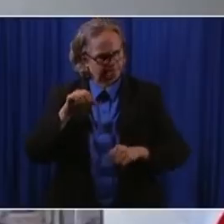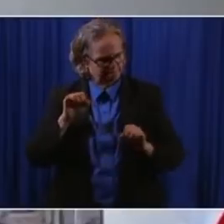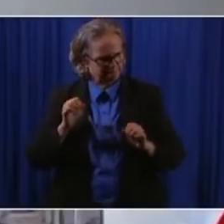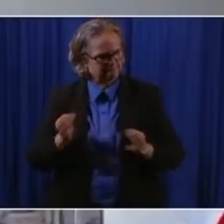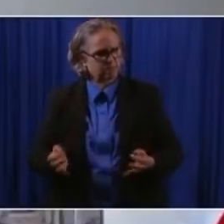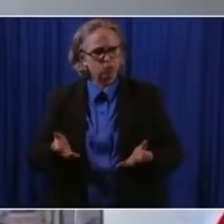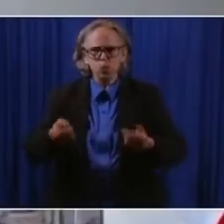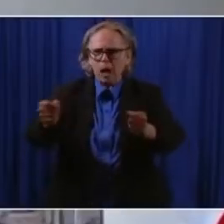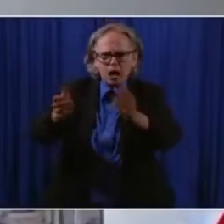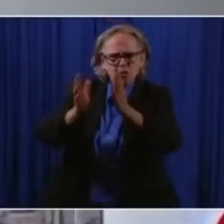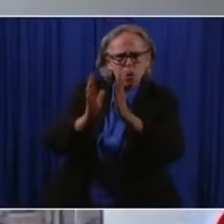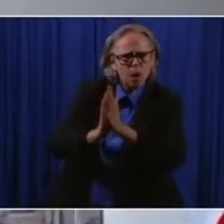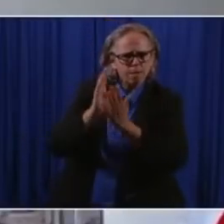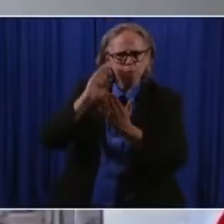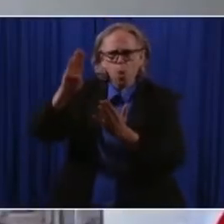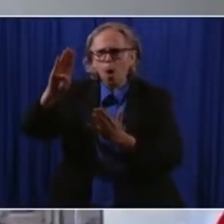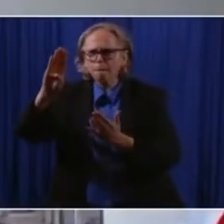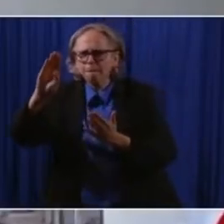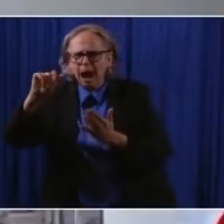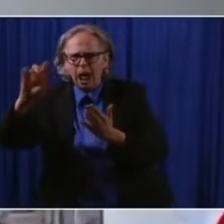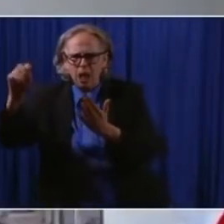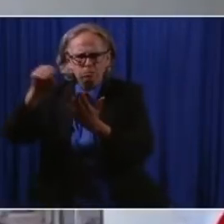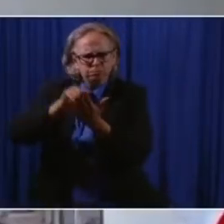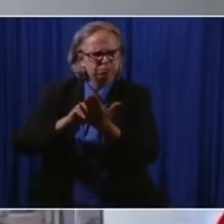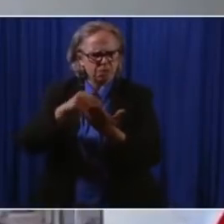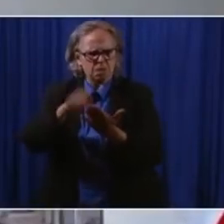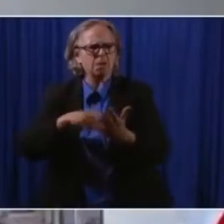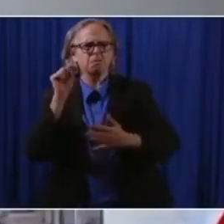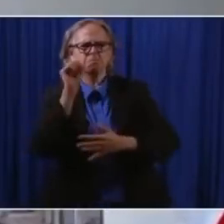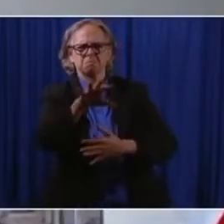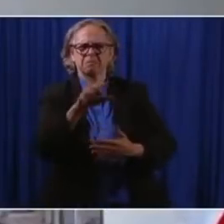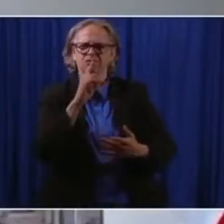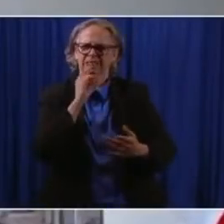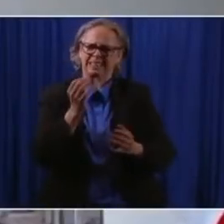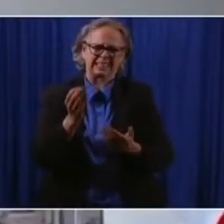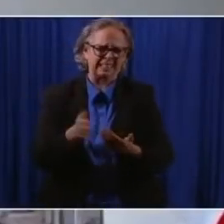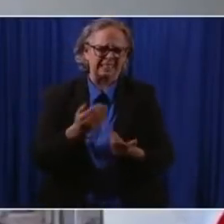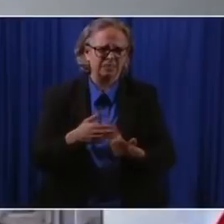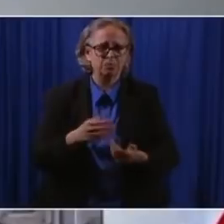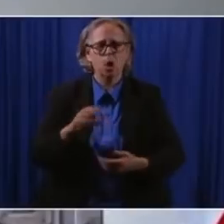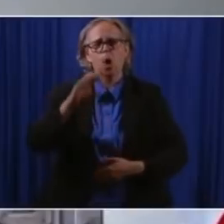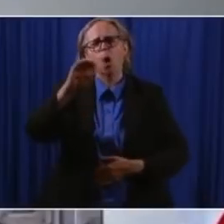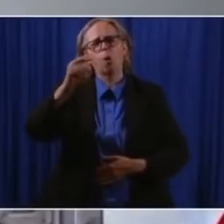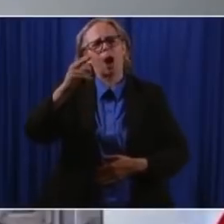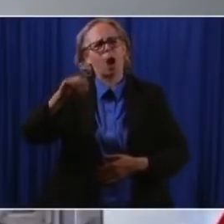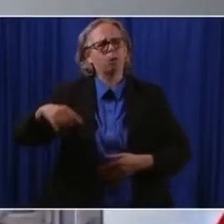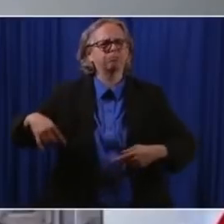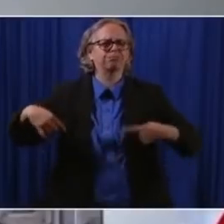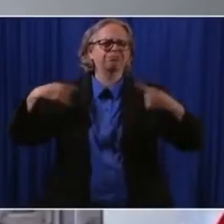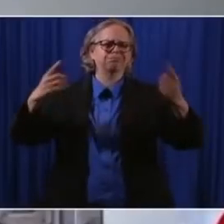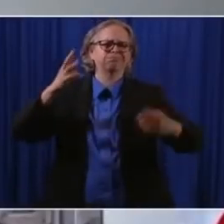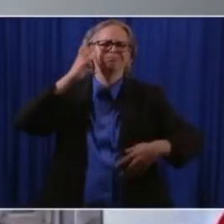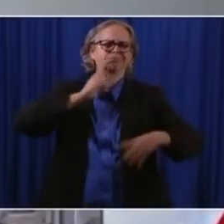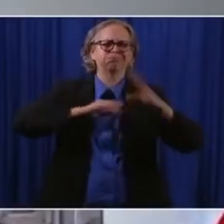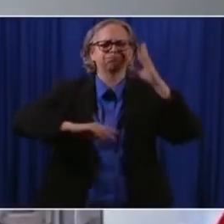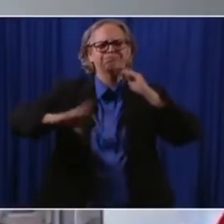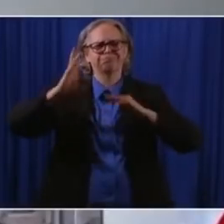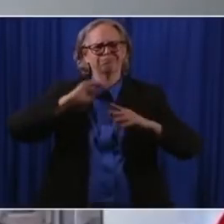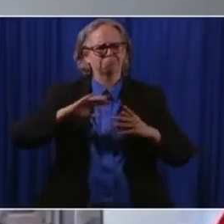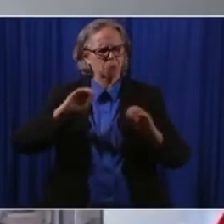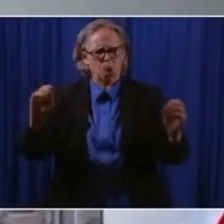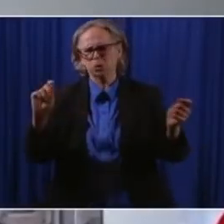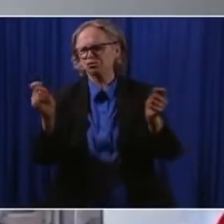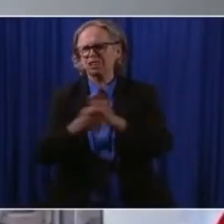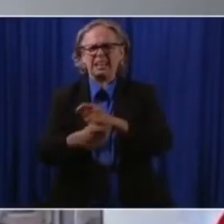This will be an easy process for you. We've been doing this in Ohio, reassured, not much new here. And if